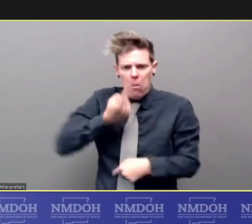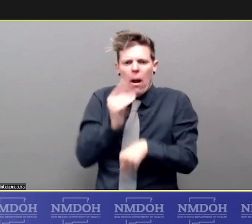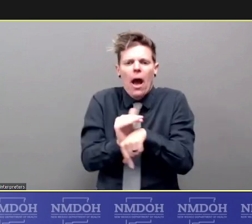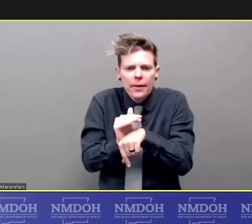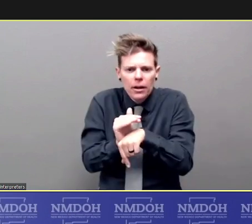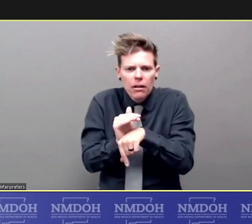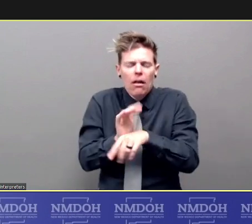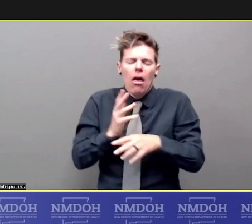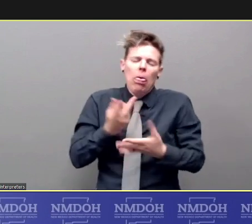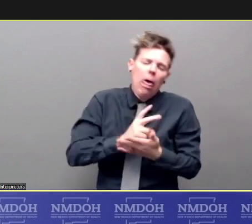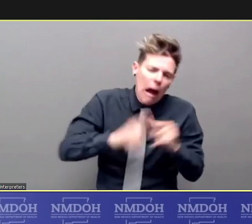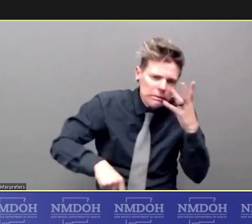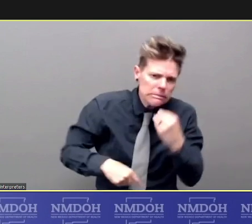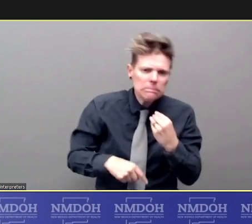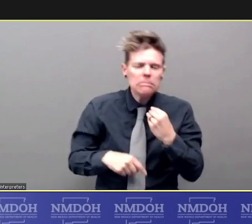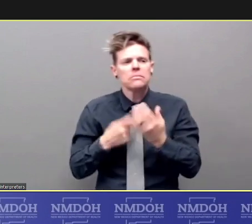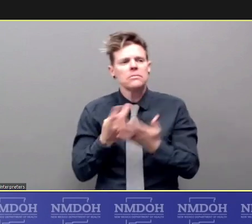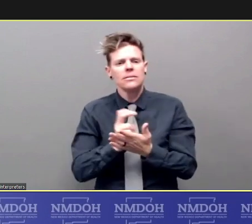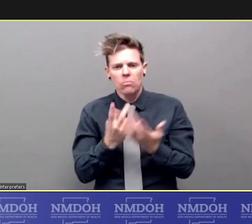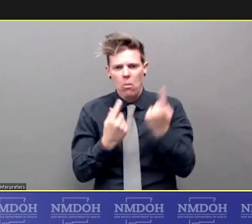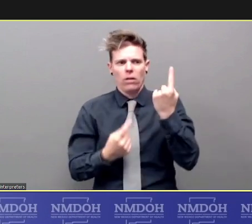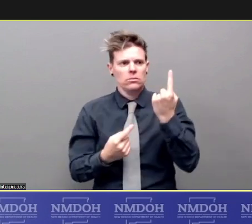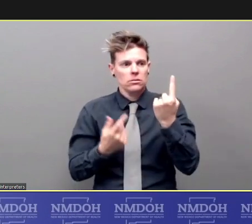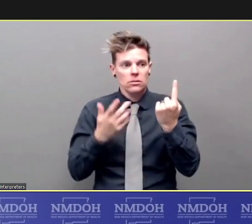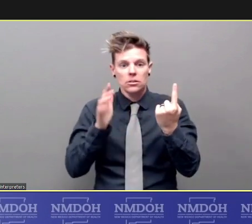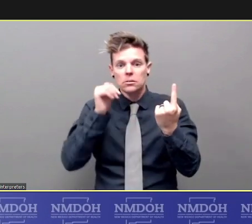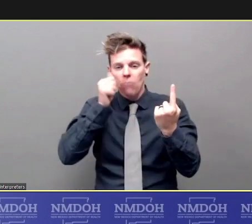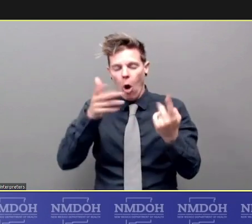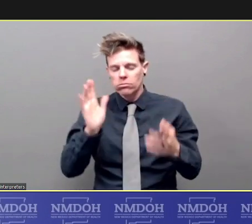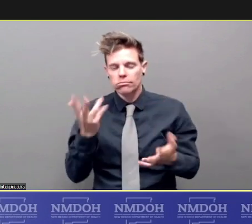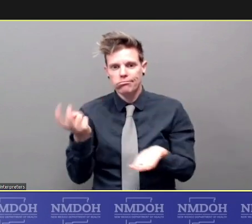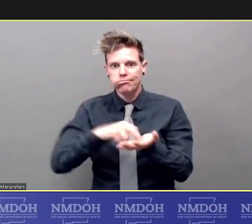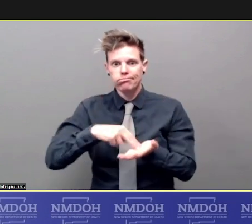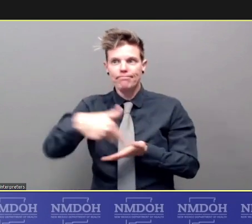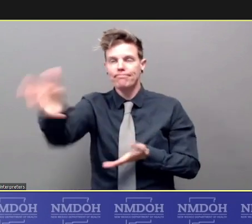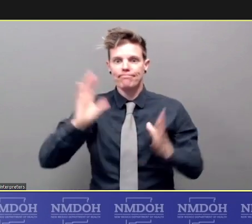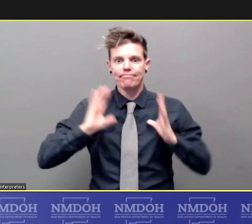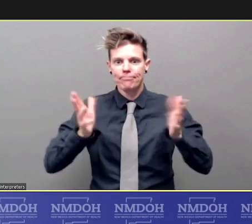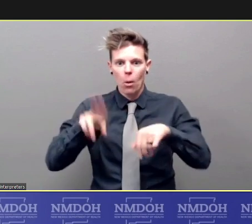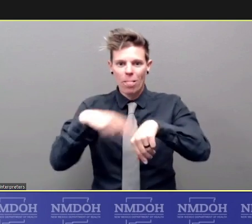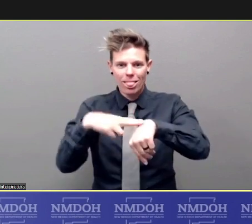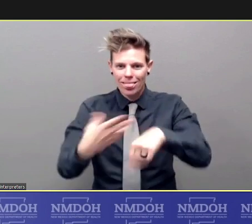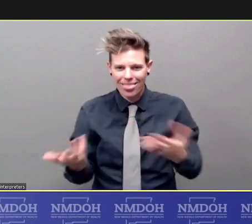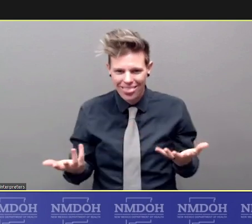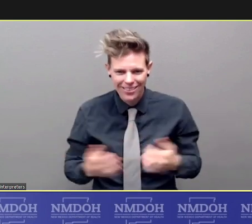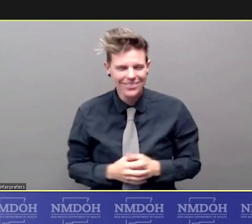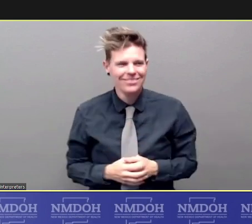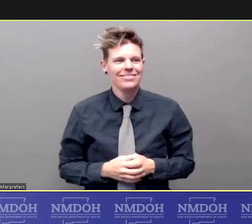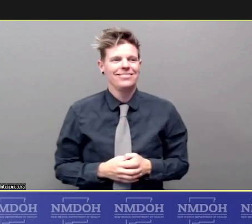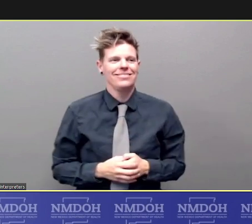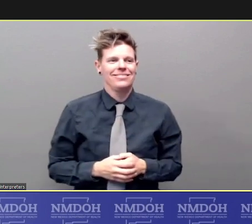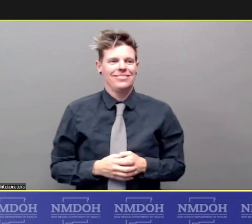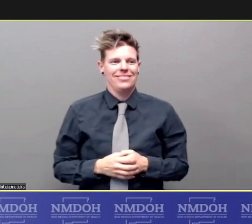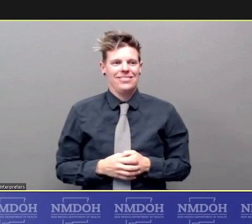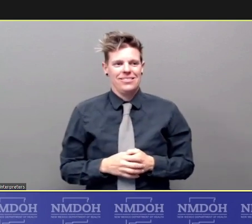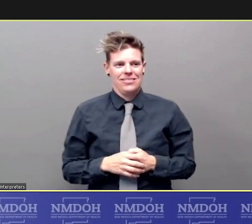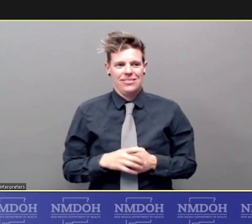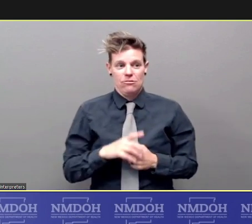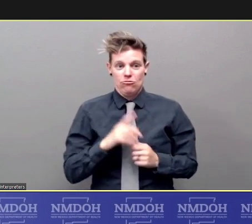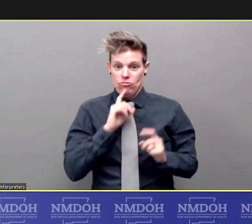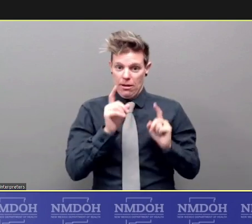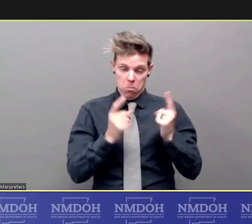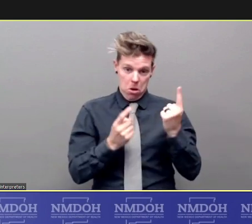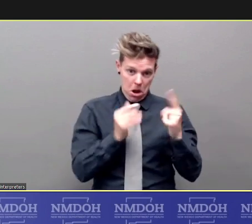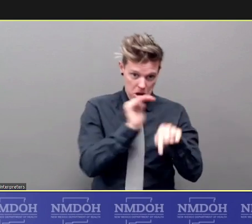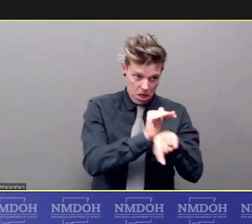sleeping and then feeling pretty good the next day or two is a small price to pay compared to